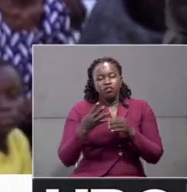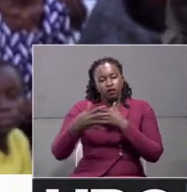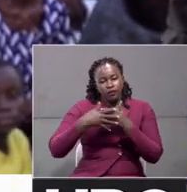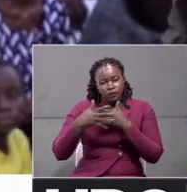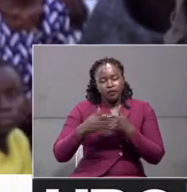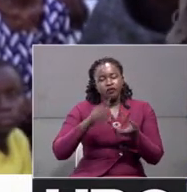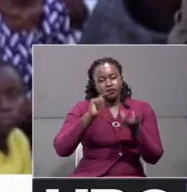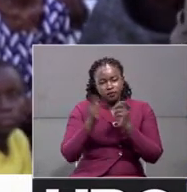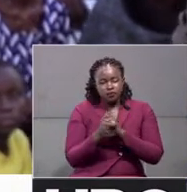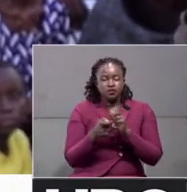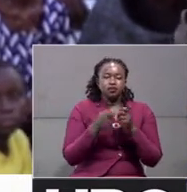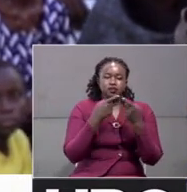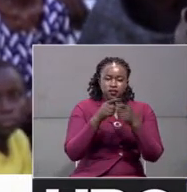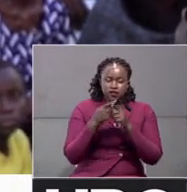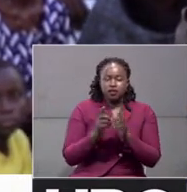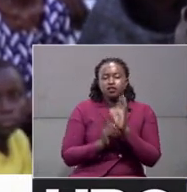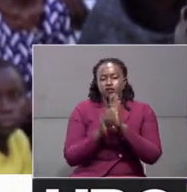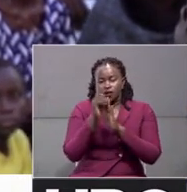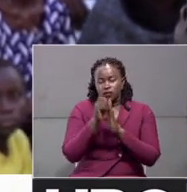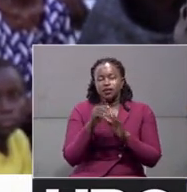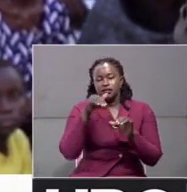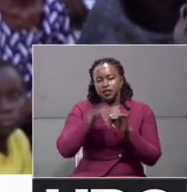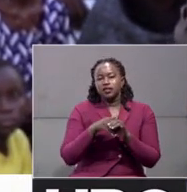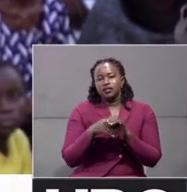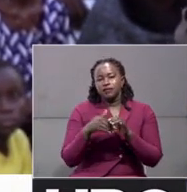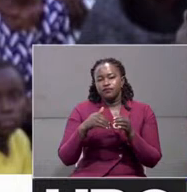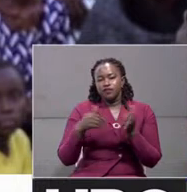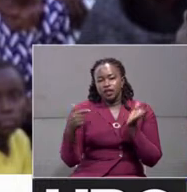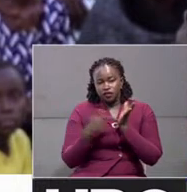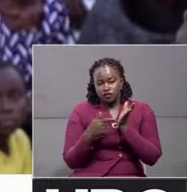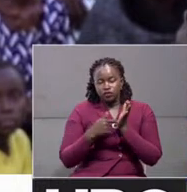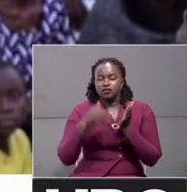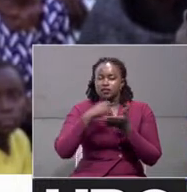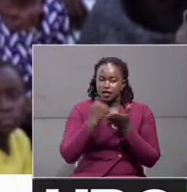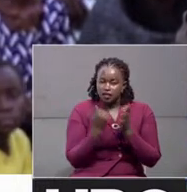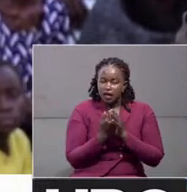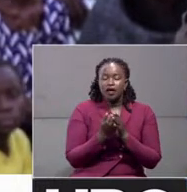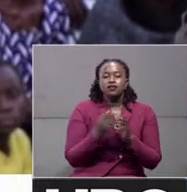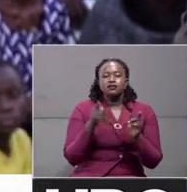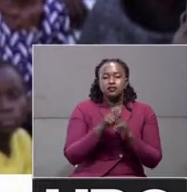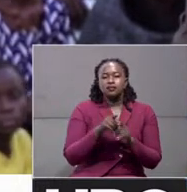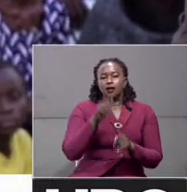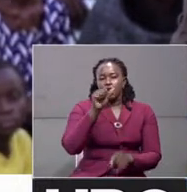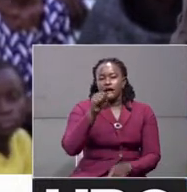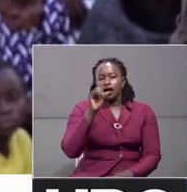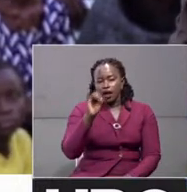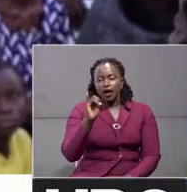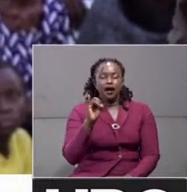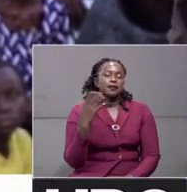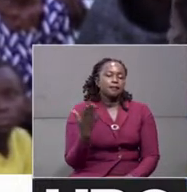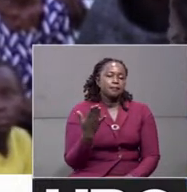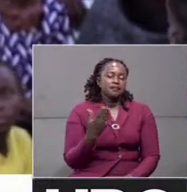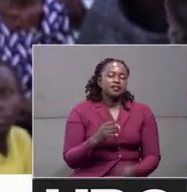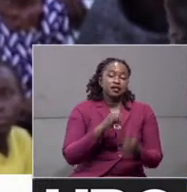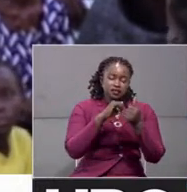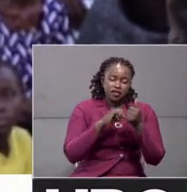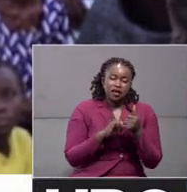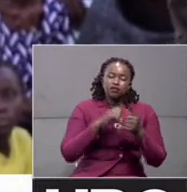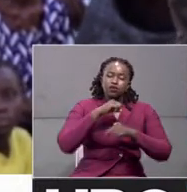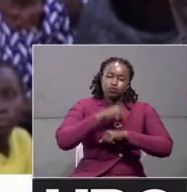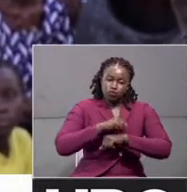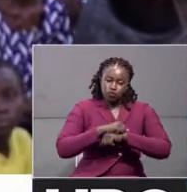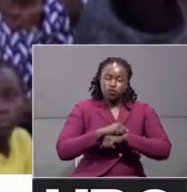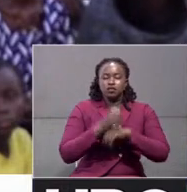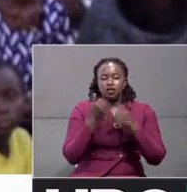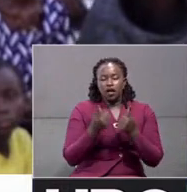with the developments in the ICT sector and artificial intelligence, secondary schools